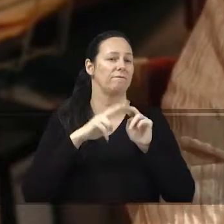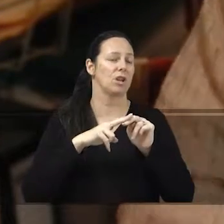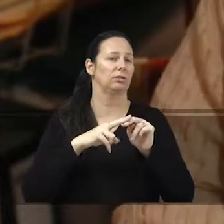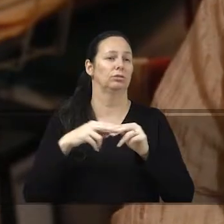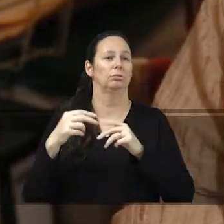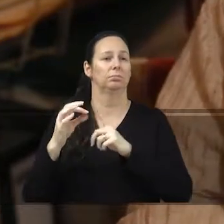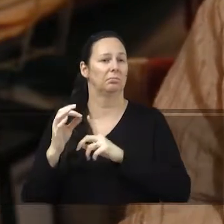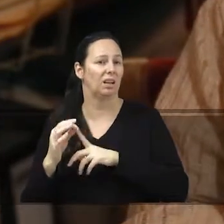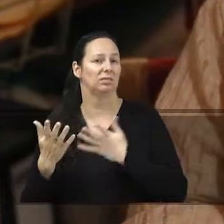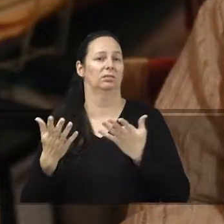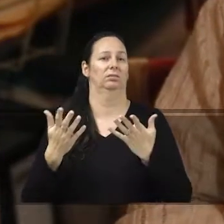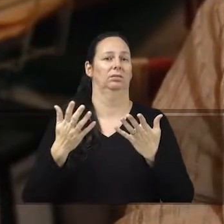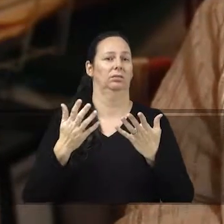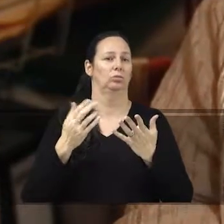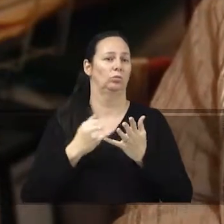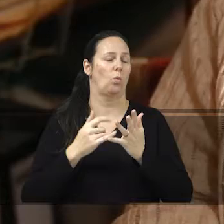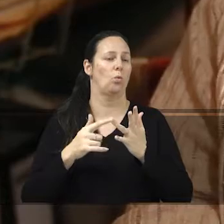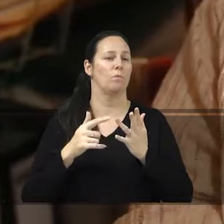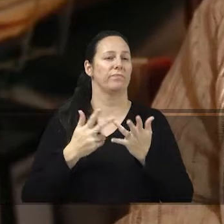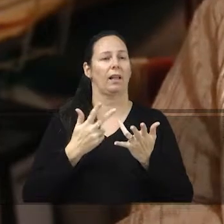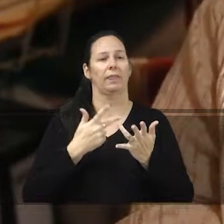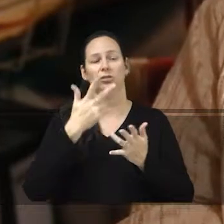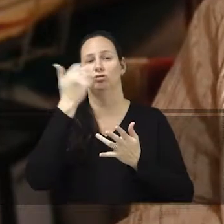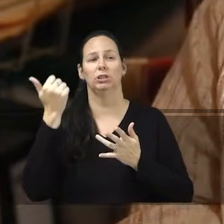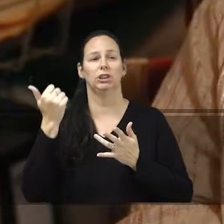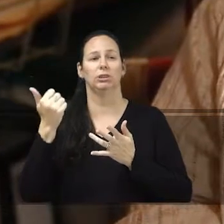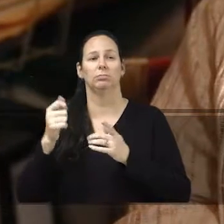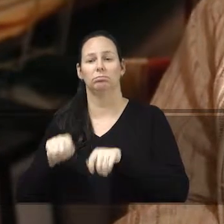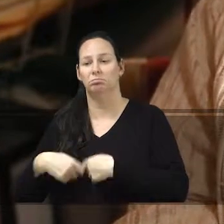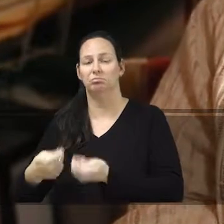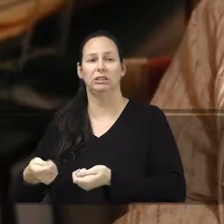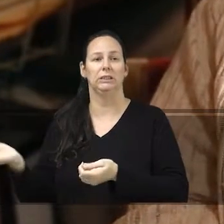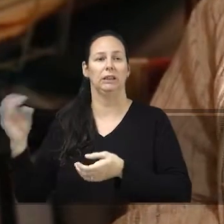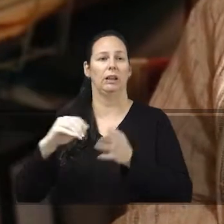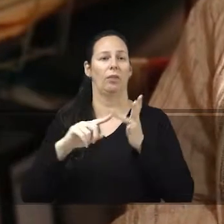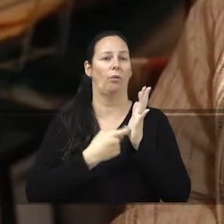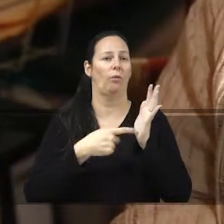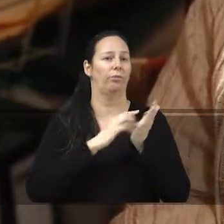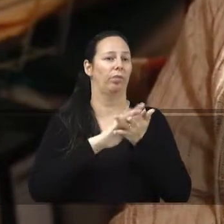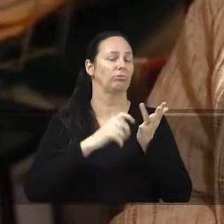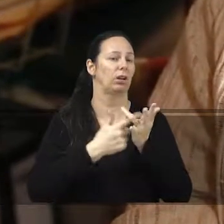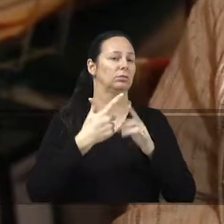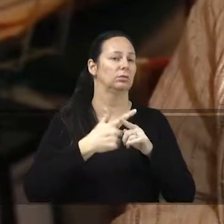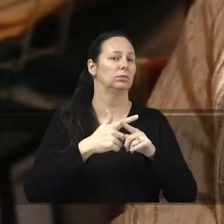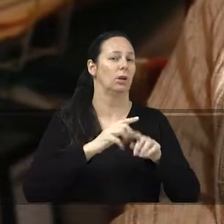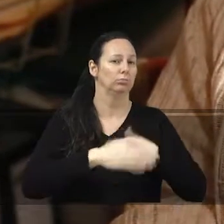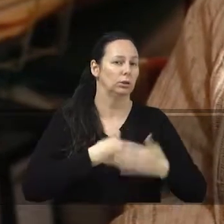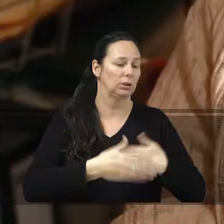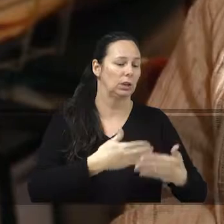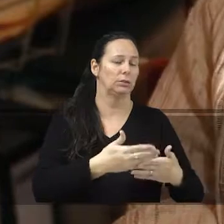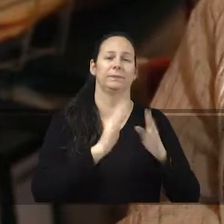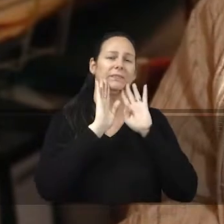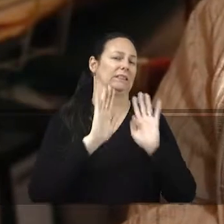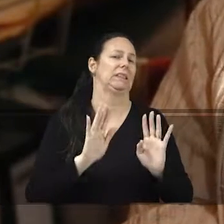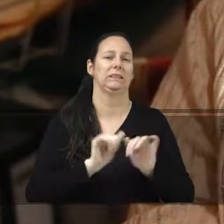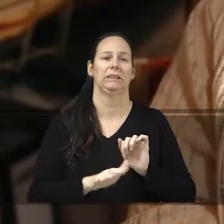churches that were present, and the Orthodox. The processes were fantastic, I think. And apart from